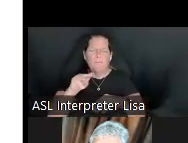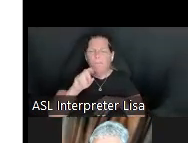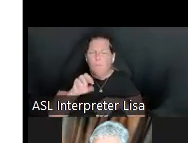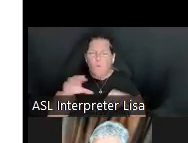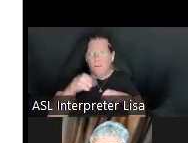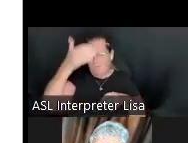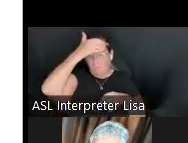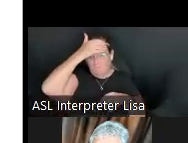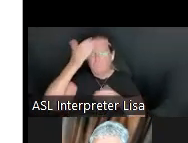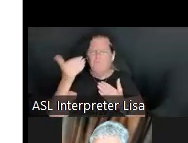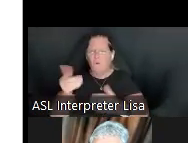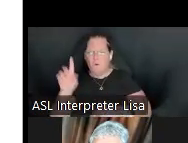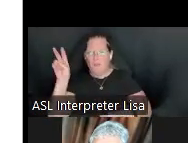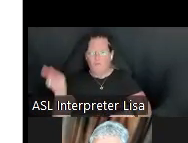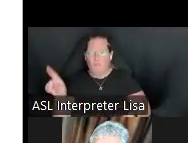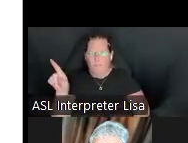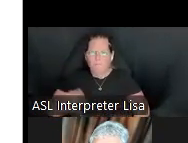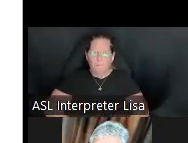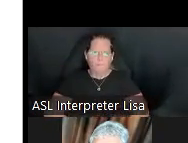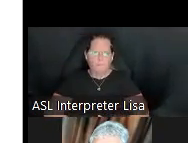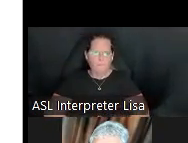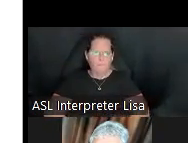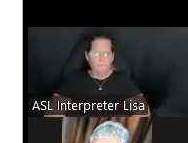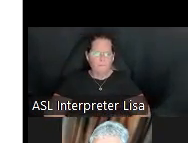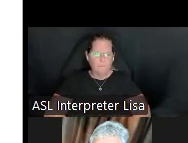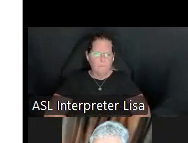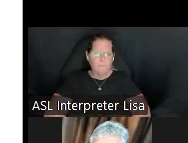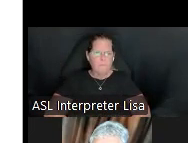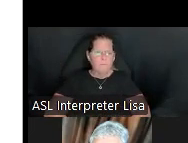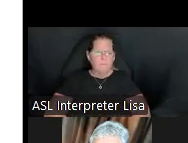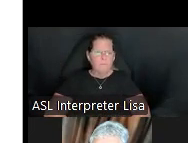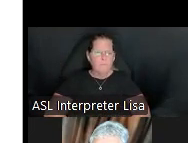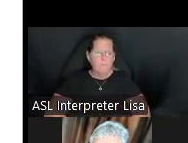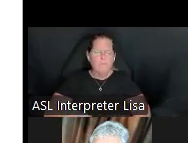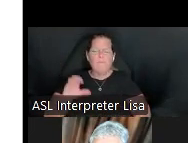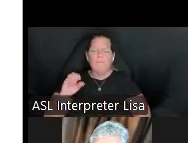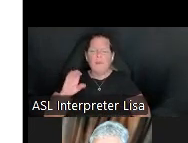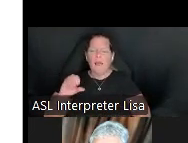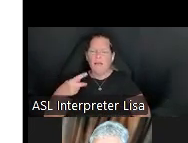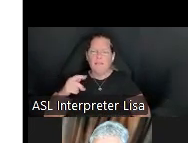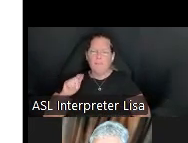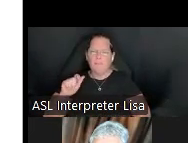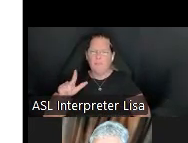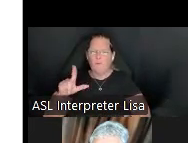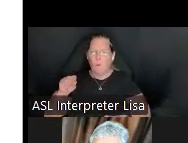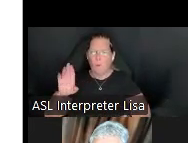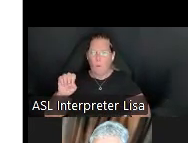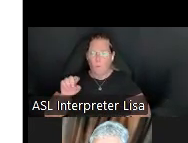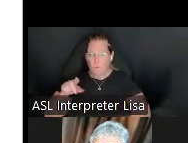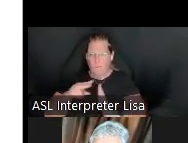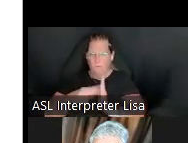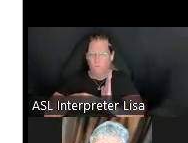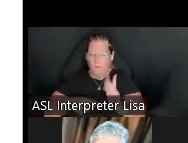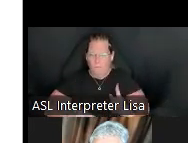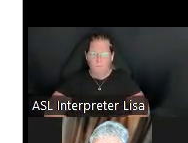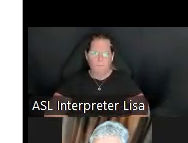leave the definition of the occipital lobe up for a moment for you to read, and then we can go on